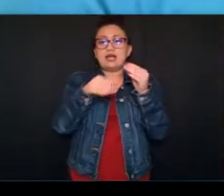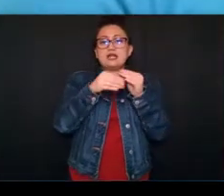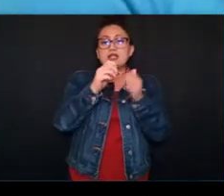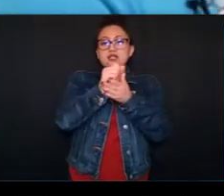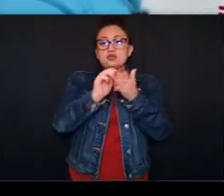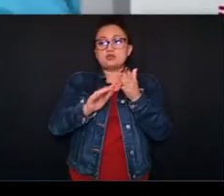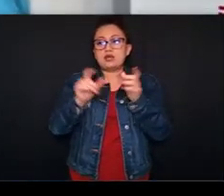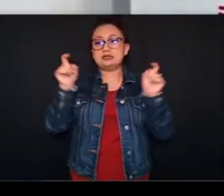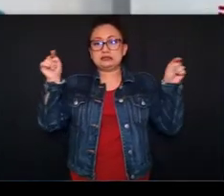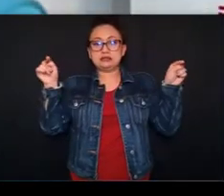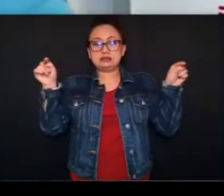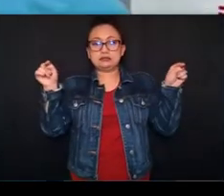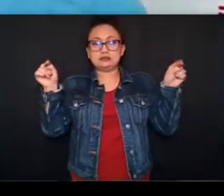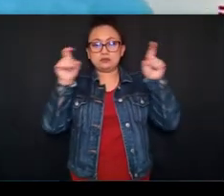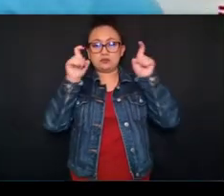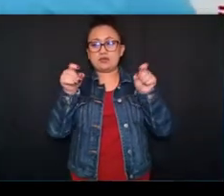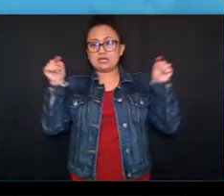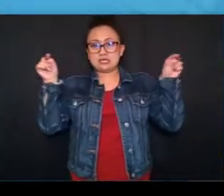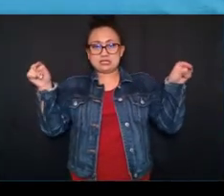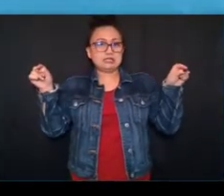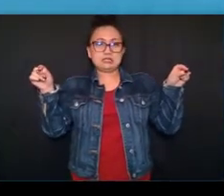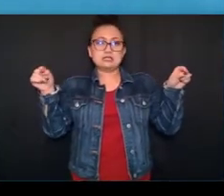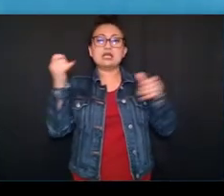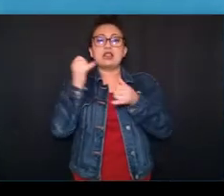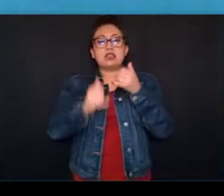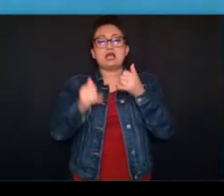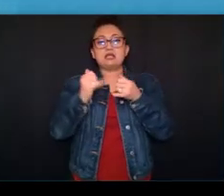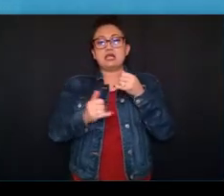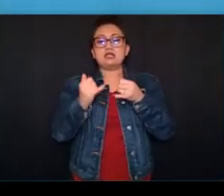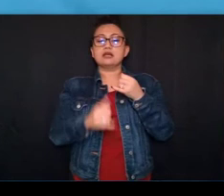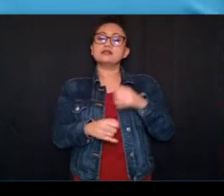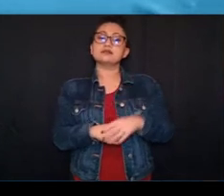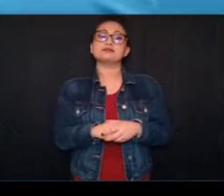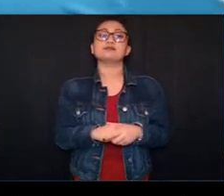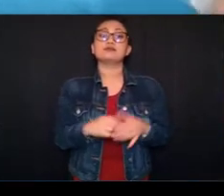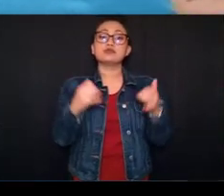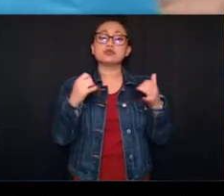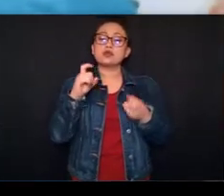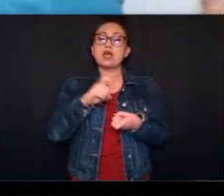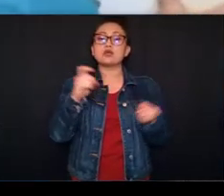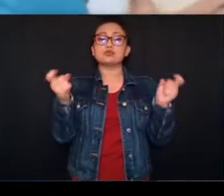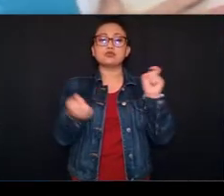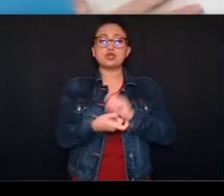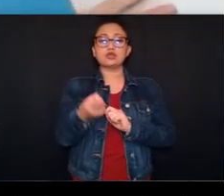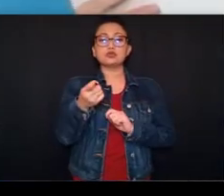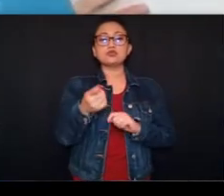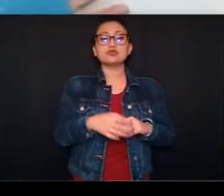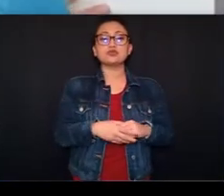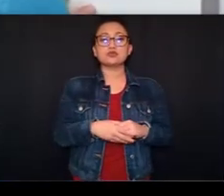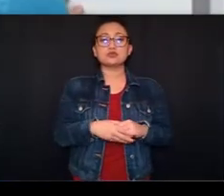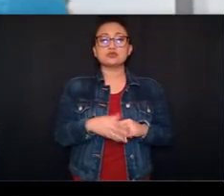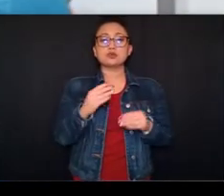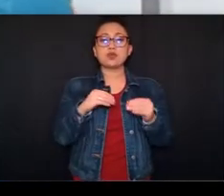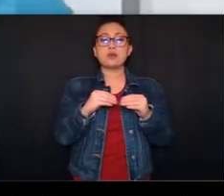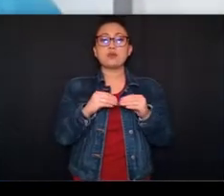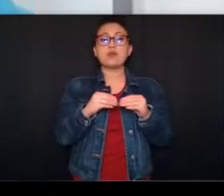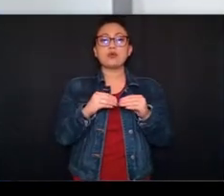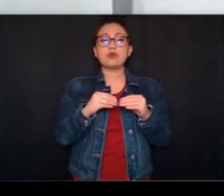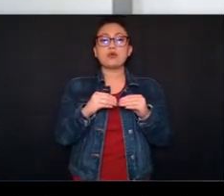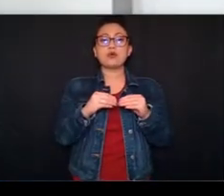that you need to know. Okay? Now, let's go ahead and switch this over and do a couple more additional